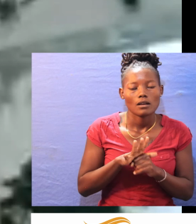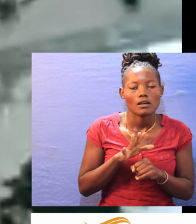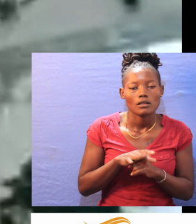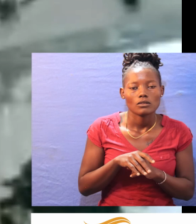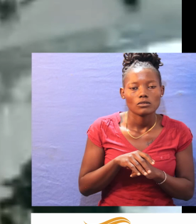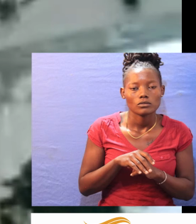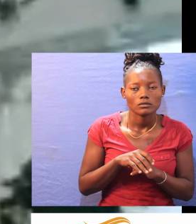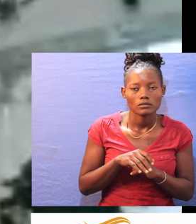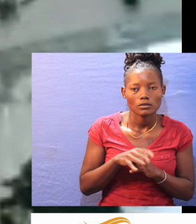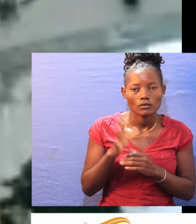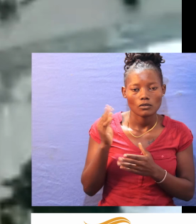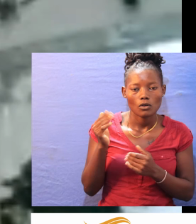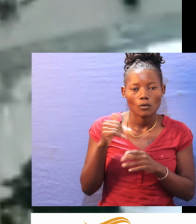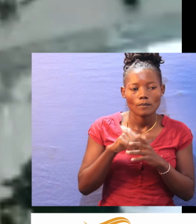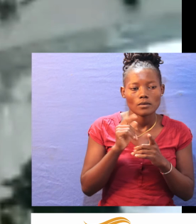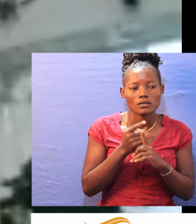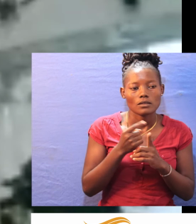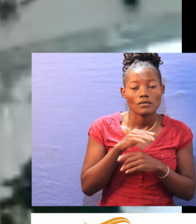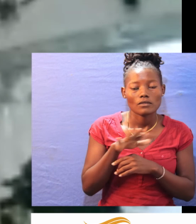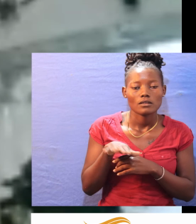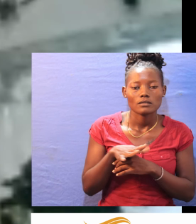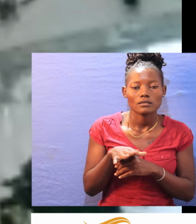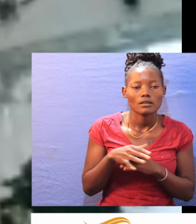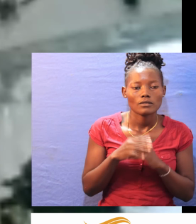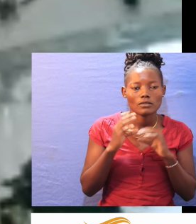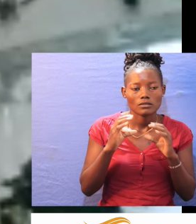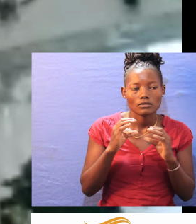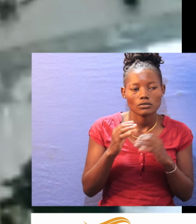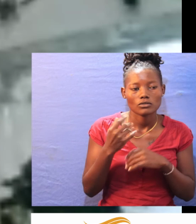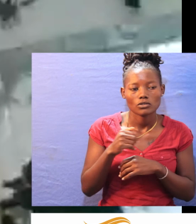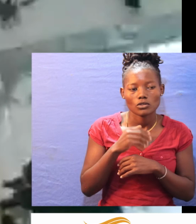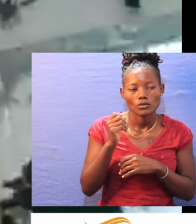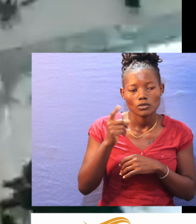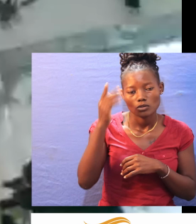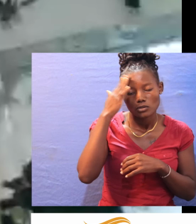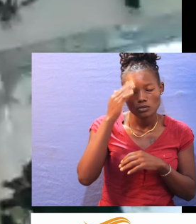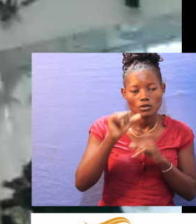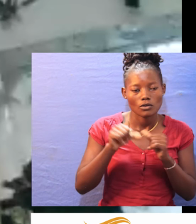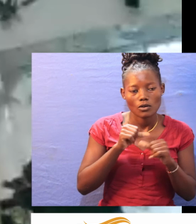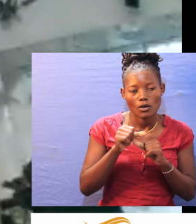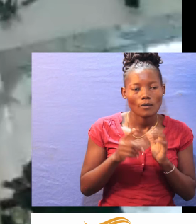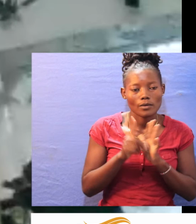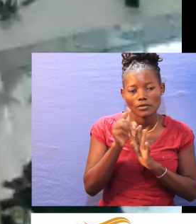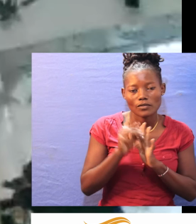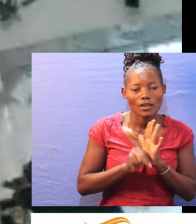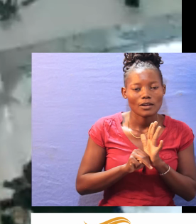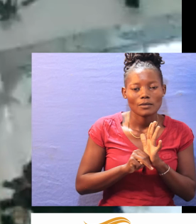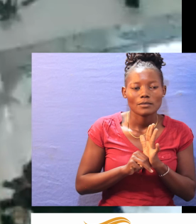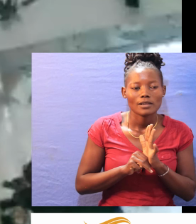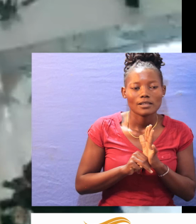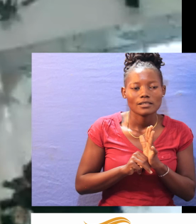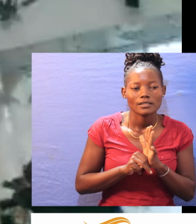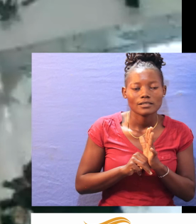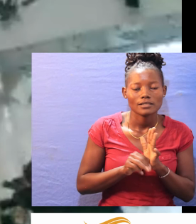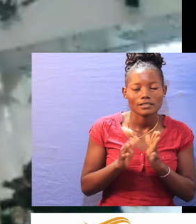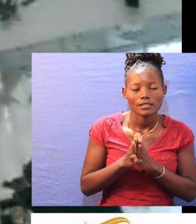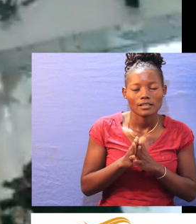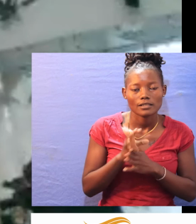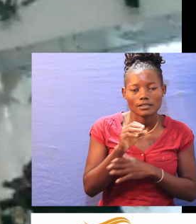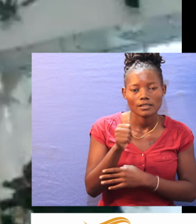different areas there. And if you're coaching kids, you need to know about motor development and motor